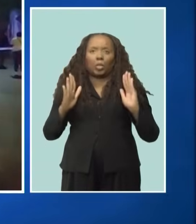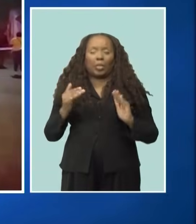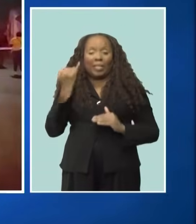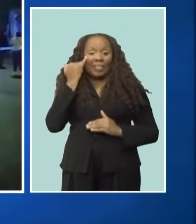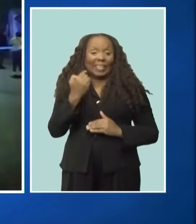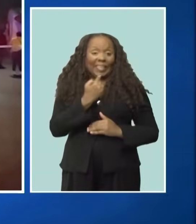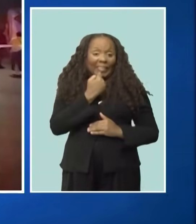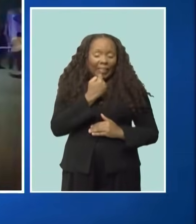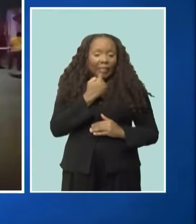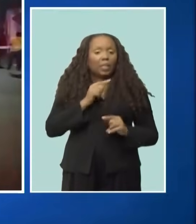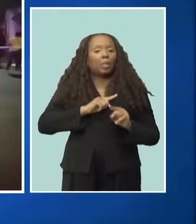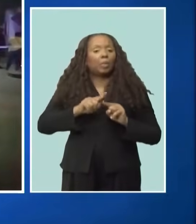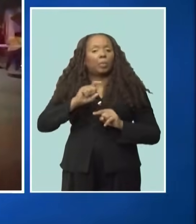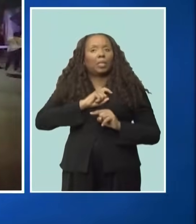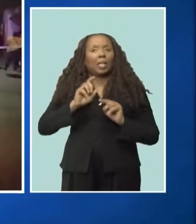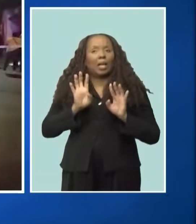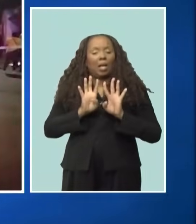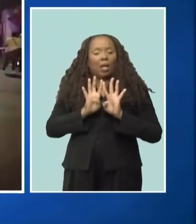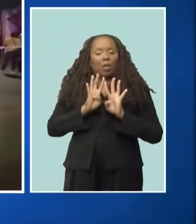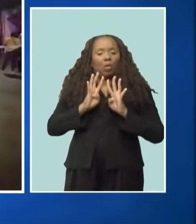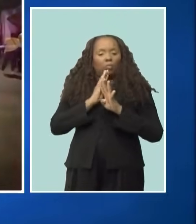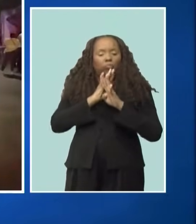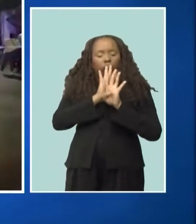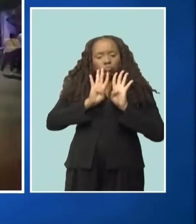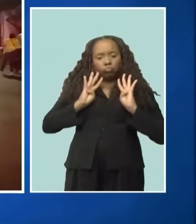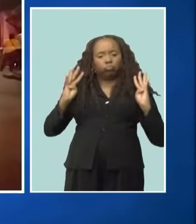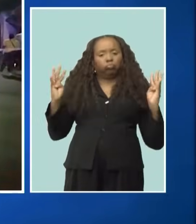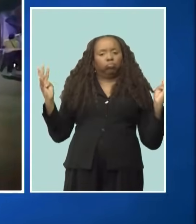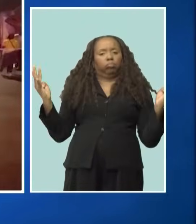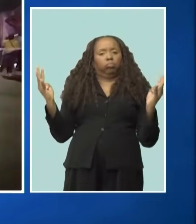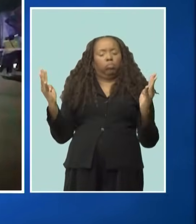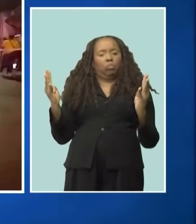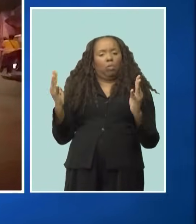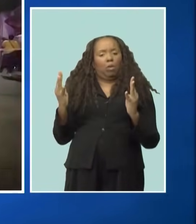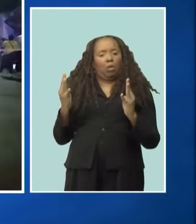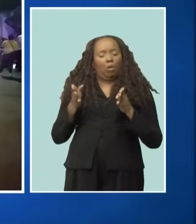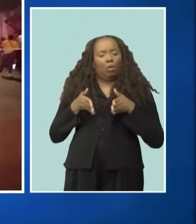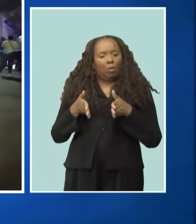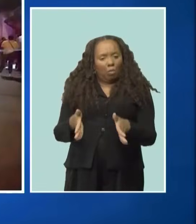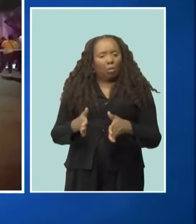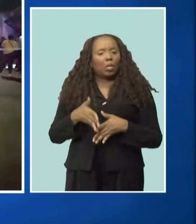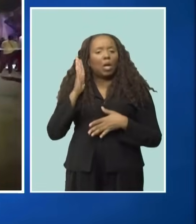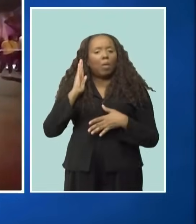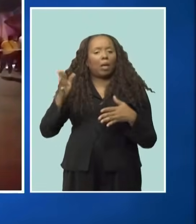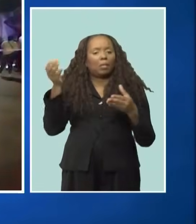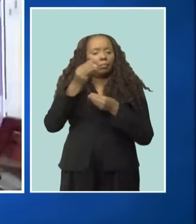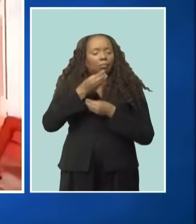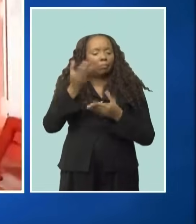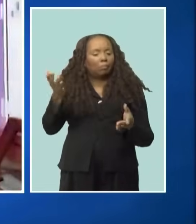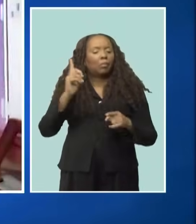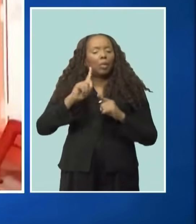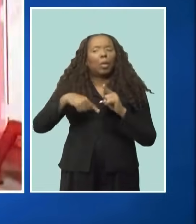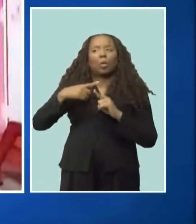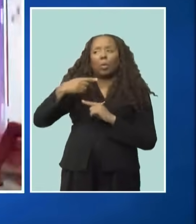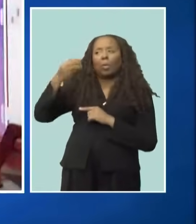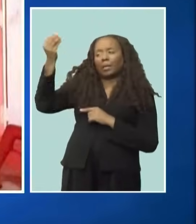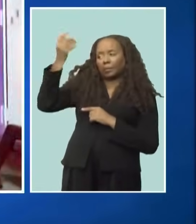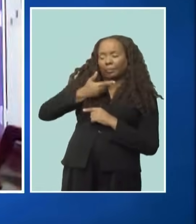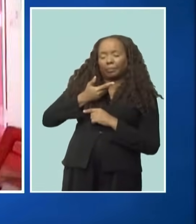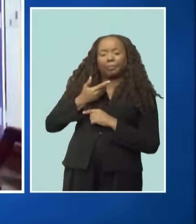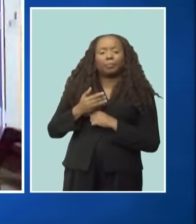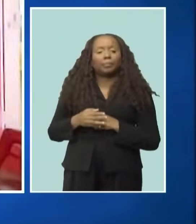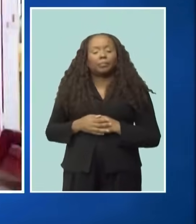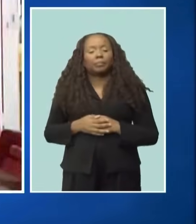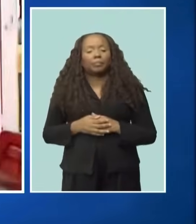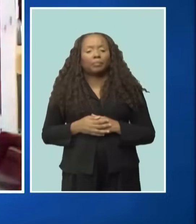have the road cordoned off at the moment as they carry out their investigations, and will bring you more information on this developing story